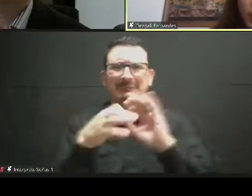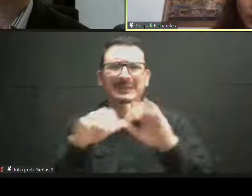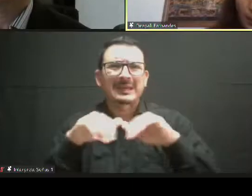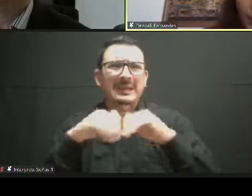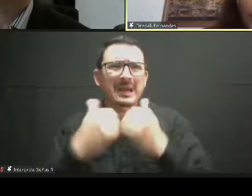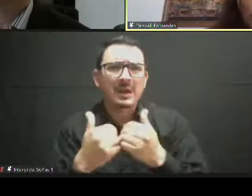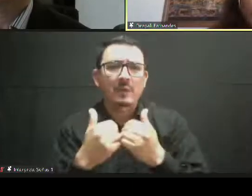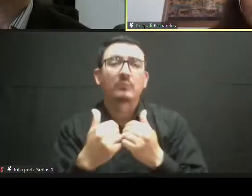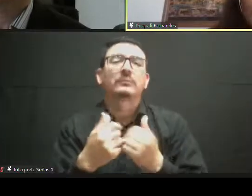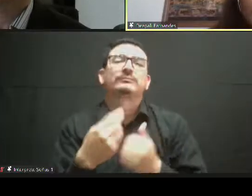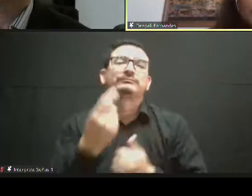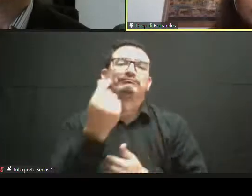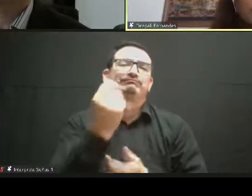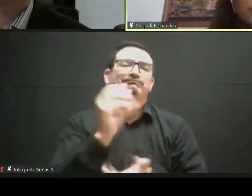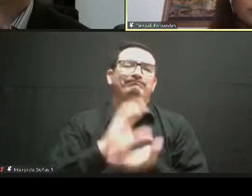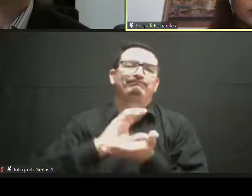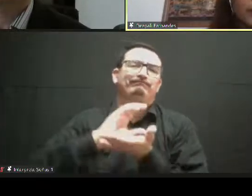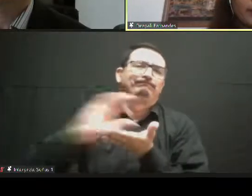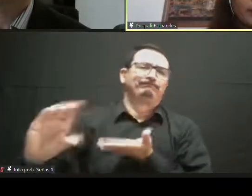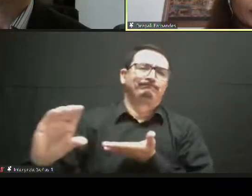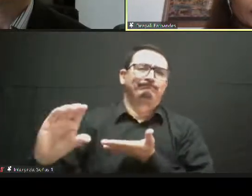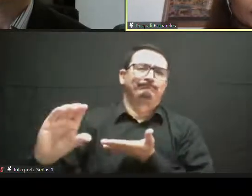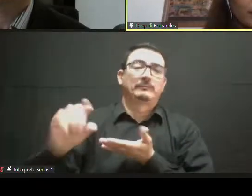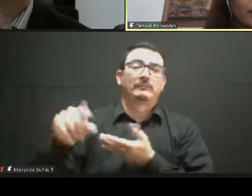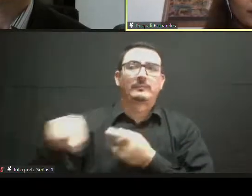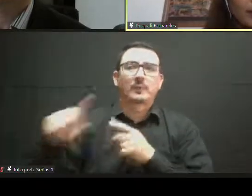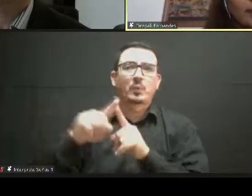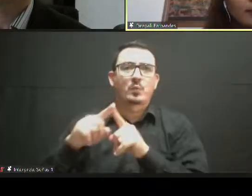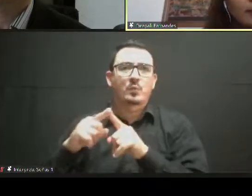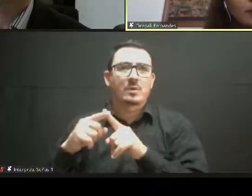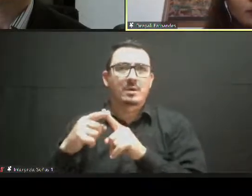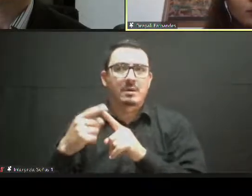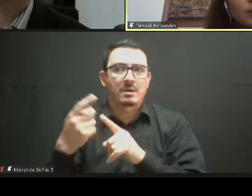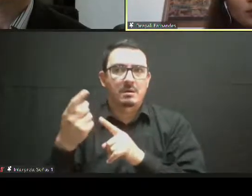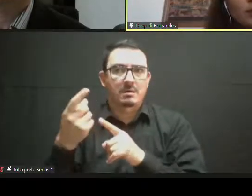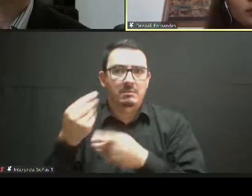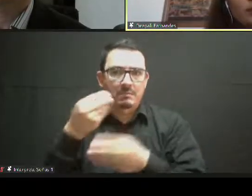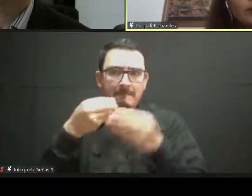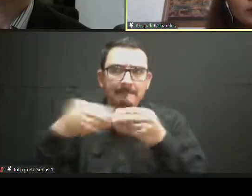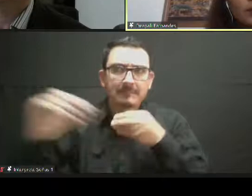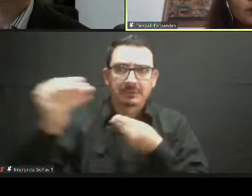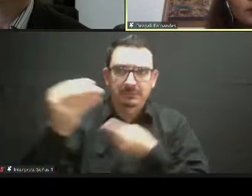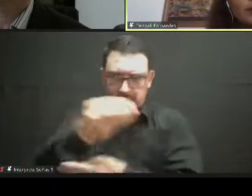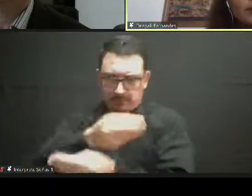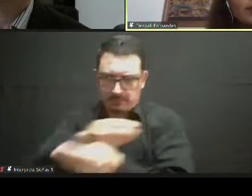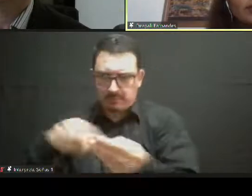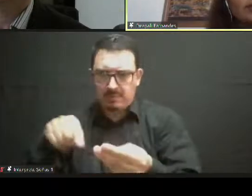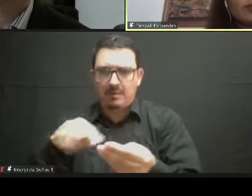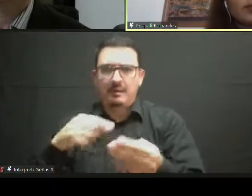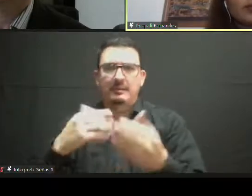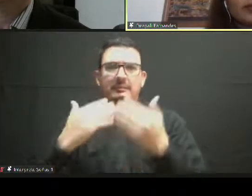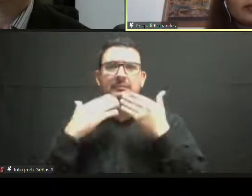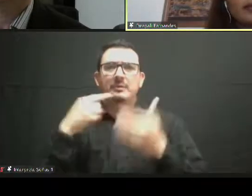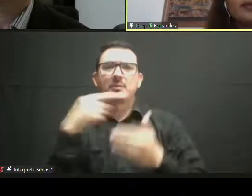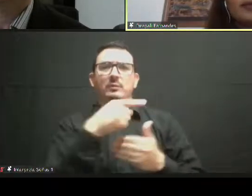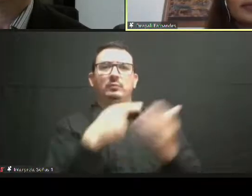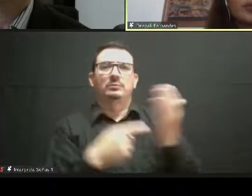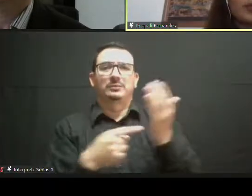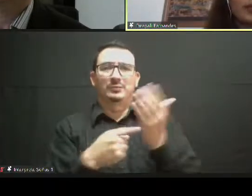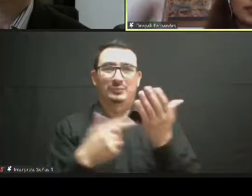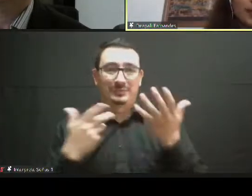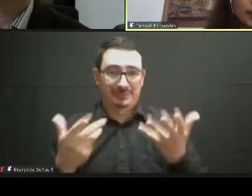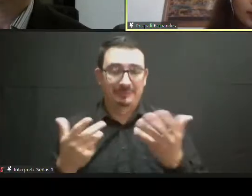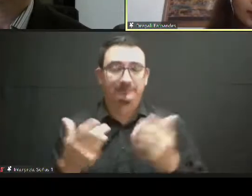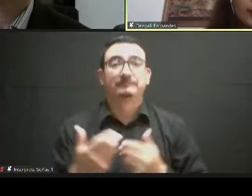inherent strengths, whether it's human capital or whatever. A second consideration is to look not just, services